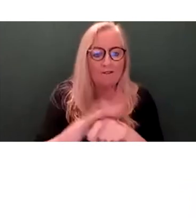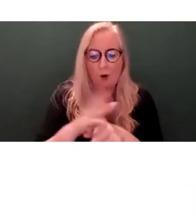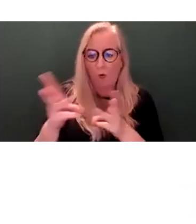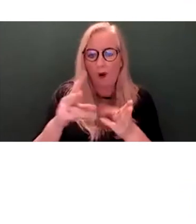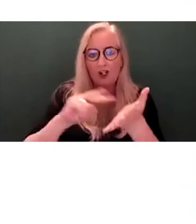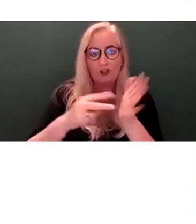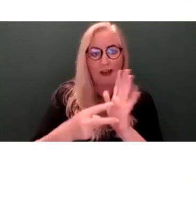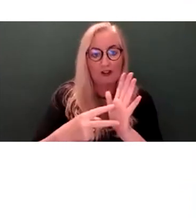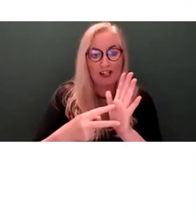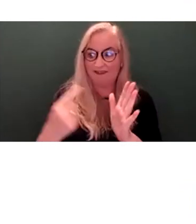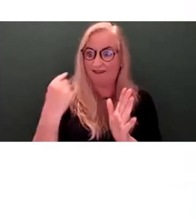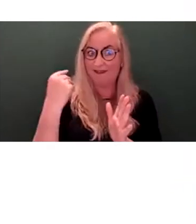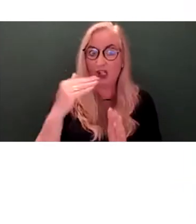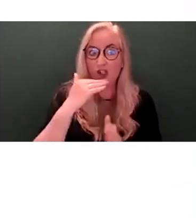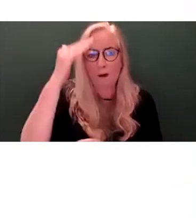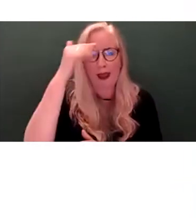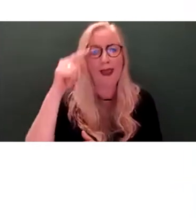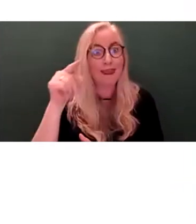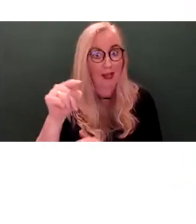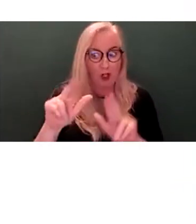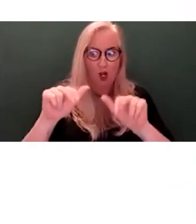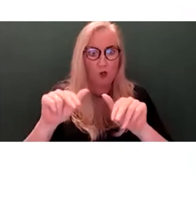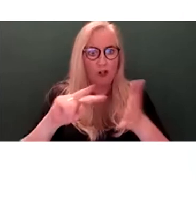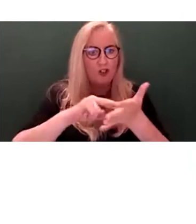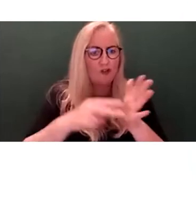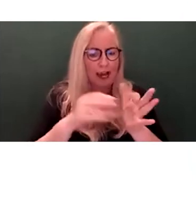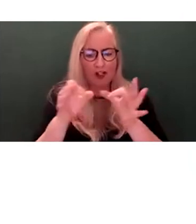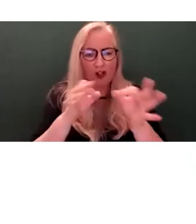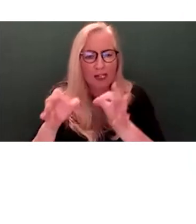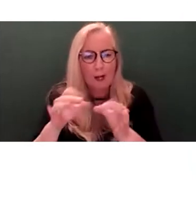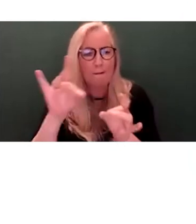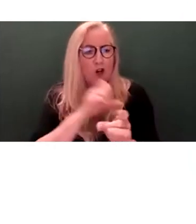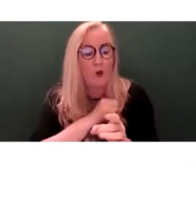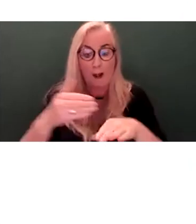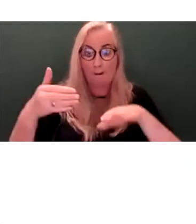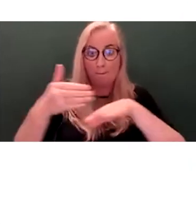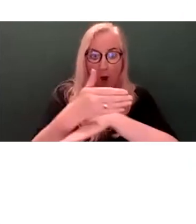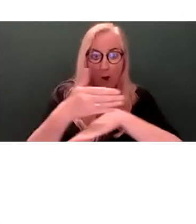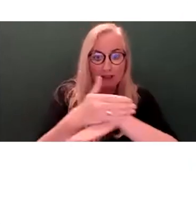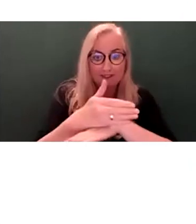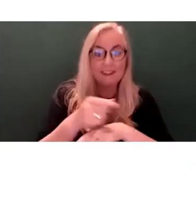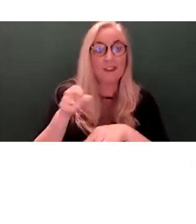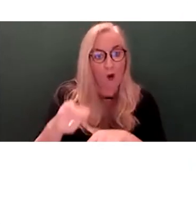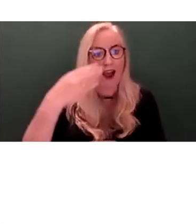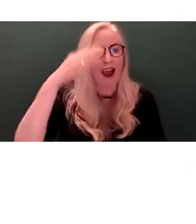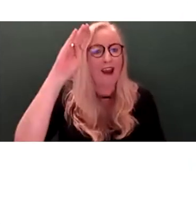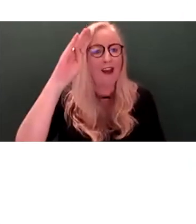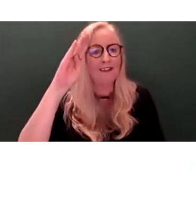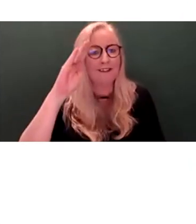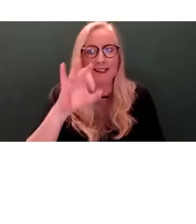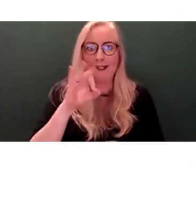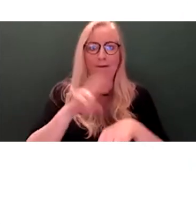the summer, which is an ambitious new strategy designed to drive employment as Ireland recovers from